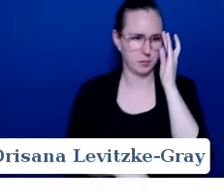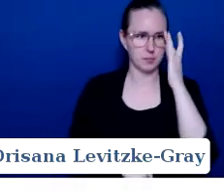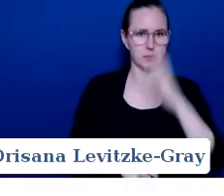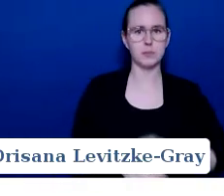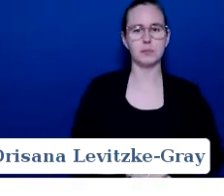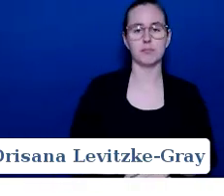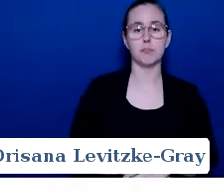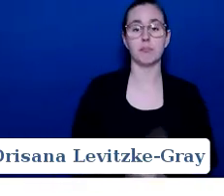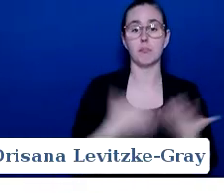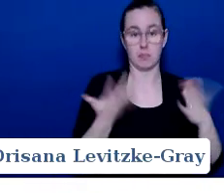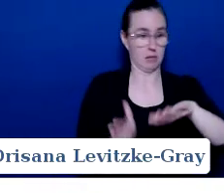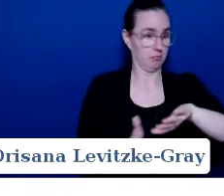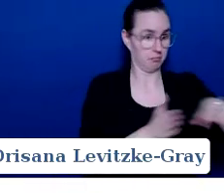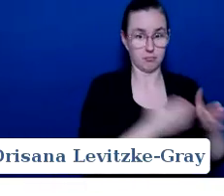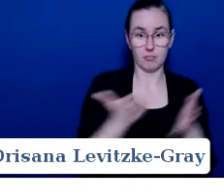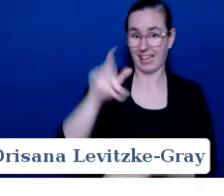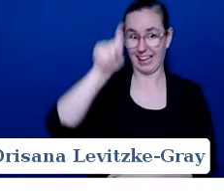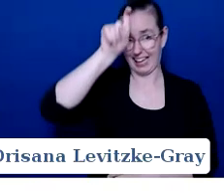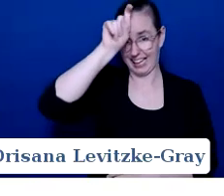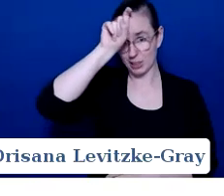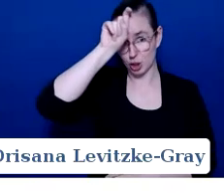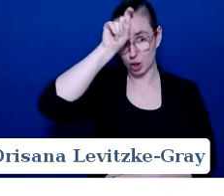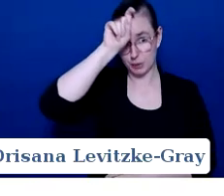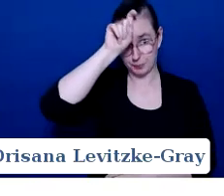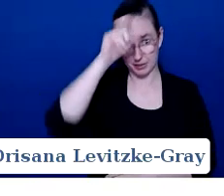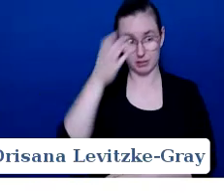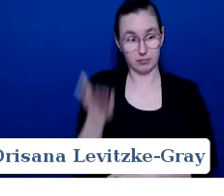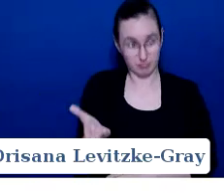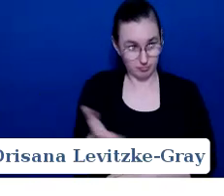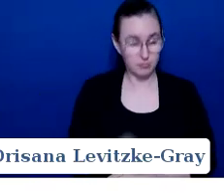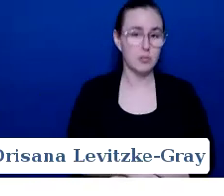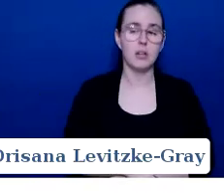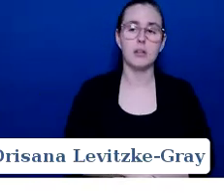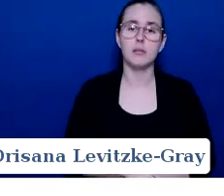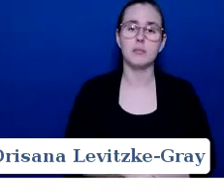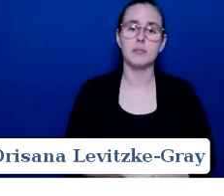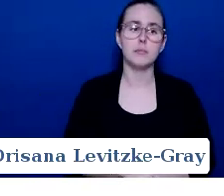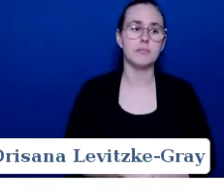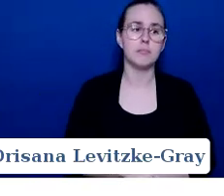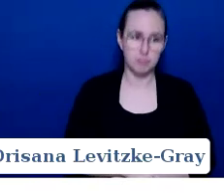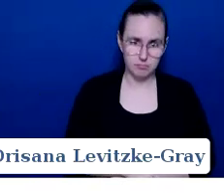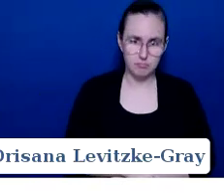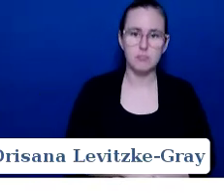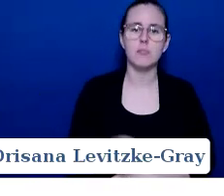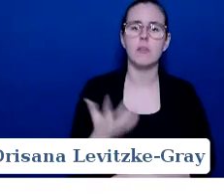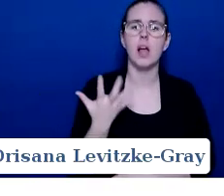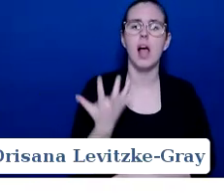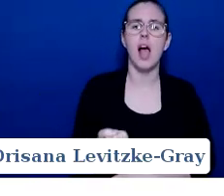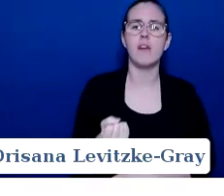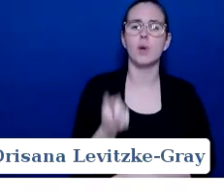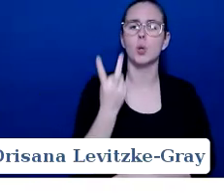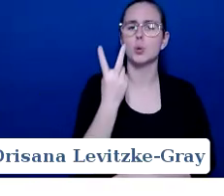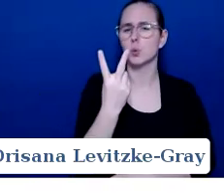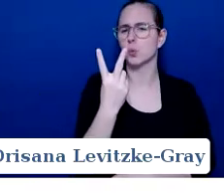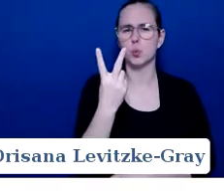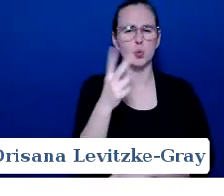our webinar about the Tekaful and Karama program, so I will not stop a lot on this, but just to say